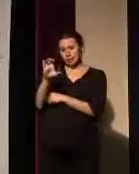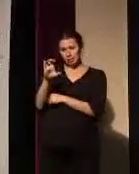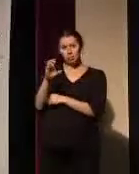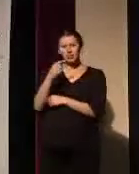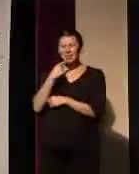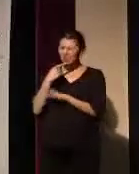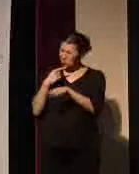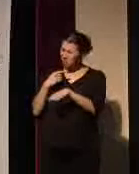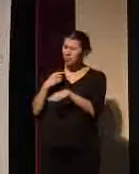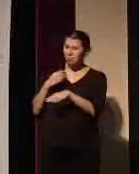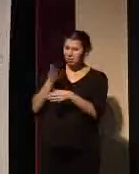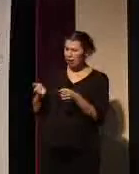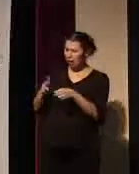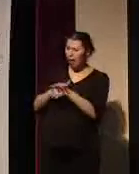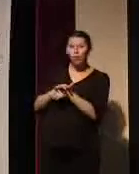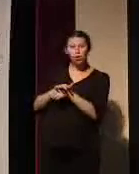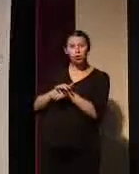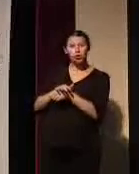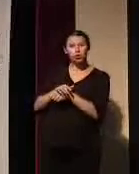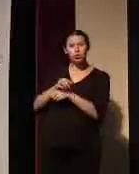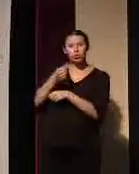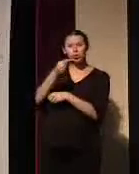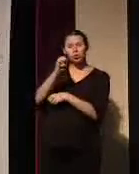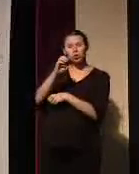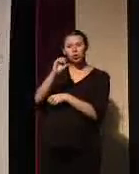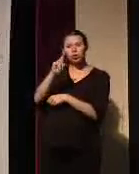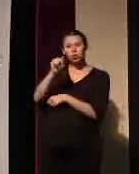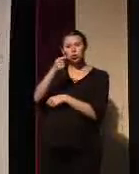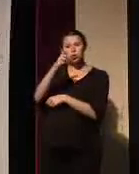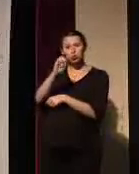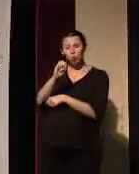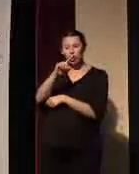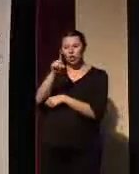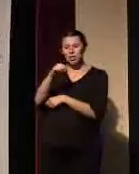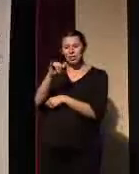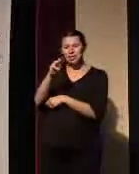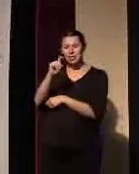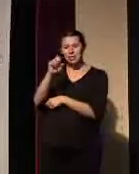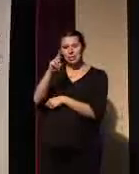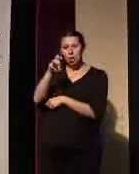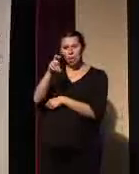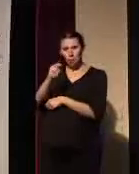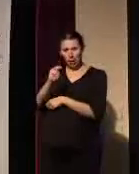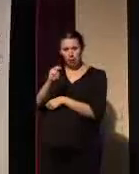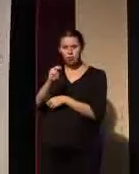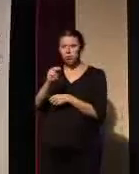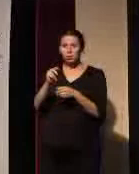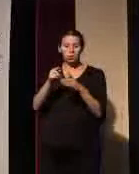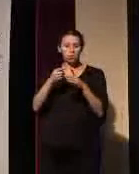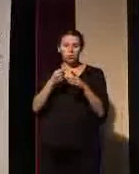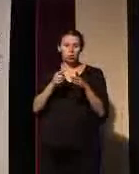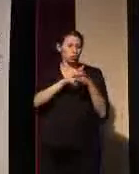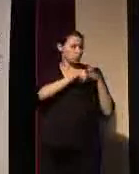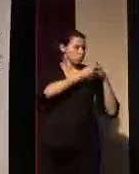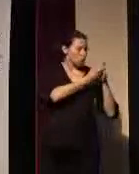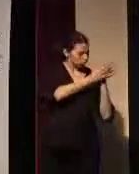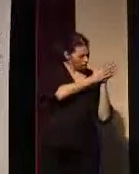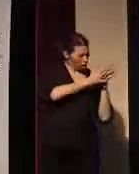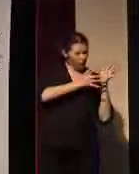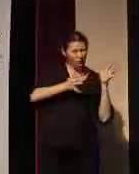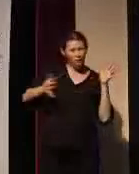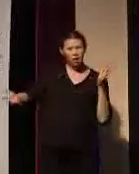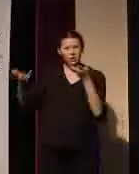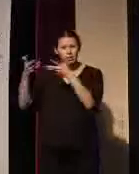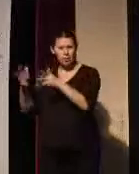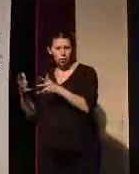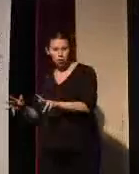Zimmerman trial, gavel to gavel, that is, watch the whole thing on a television feed, comment on it throughout the day on MSNBC and do all of the